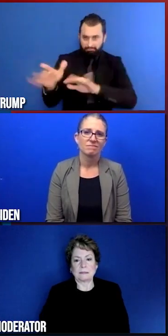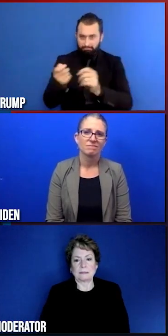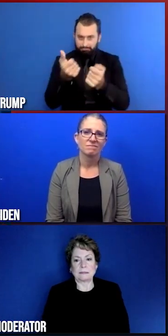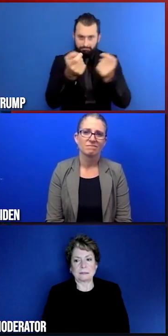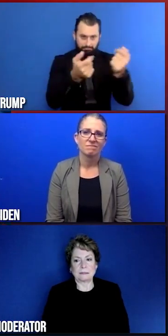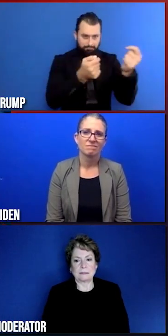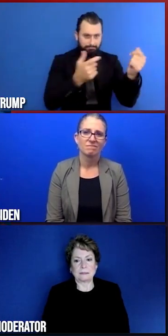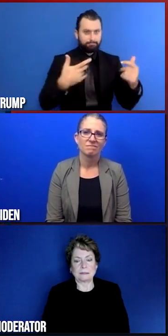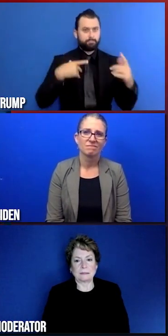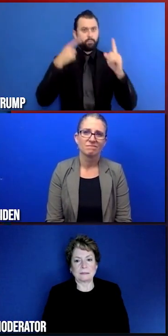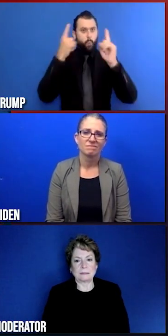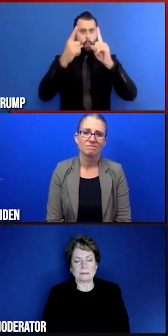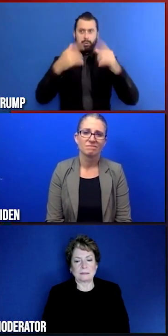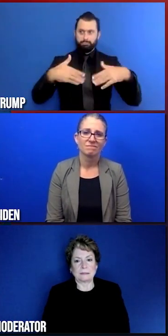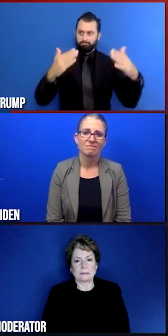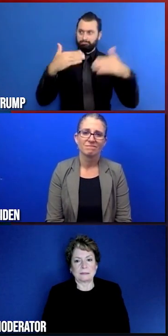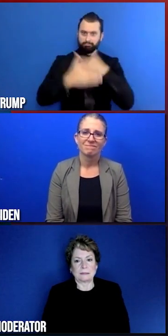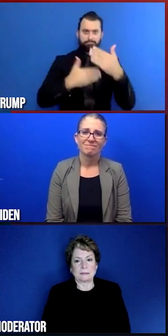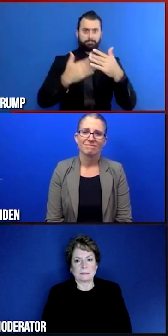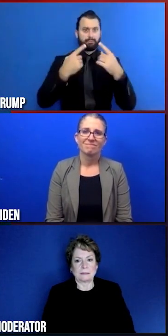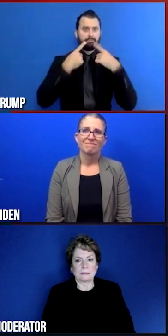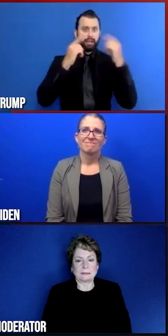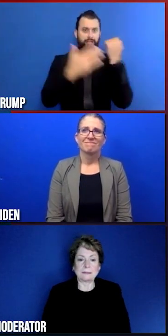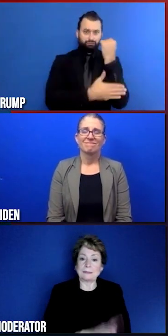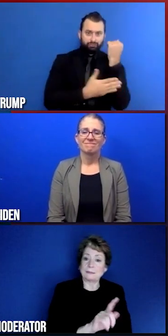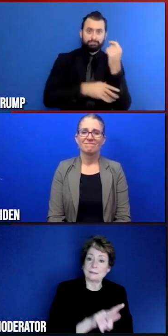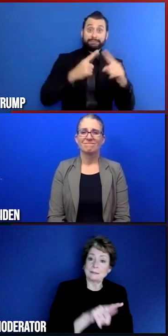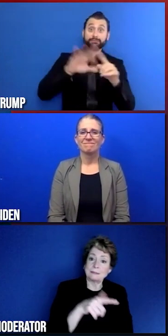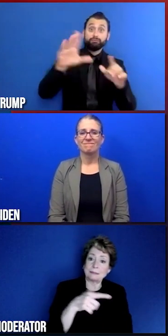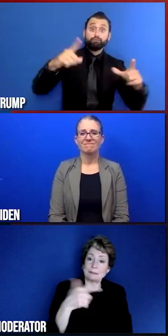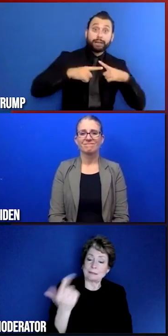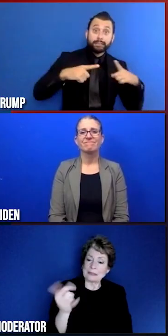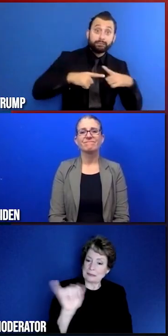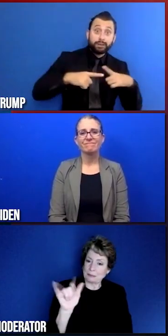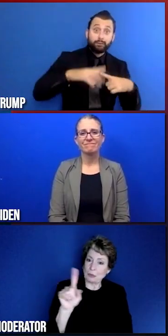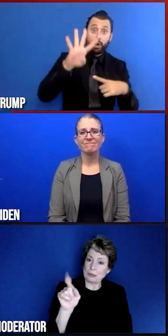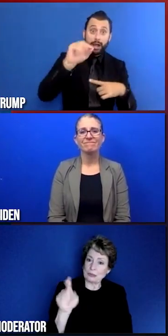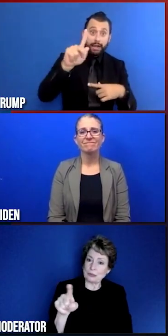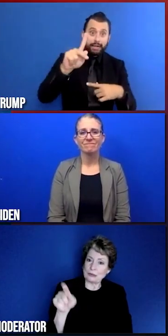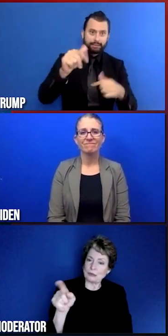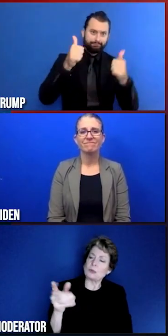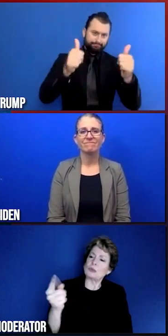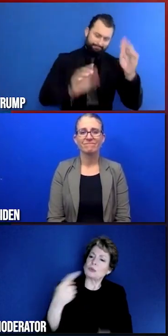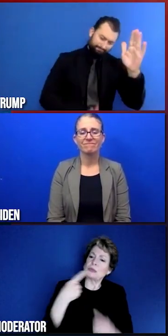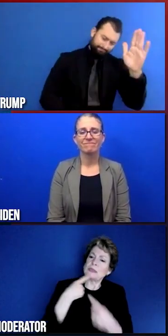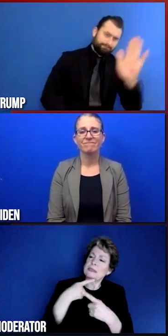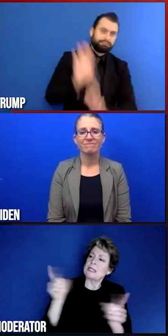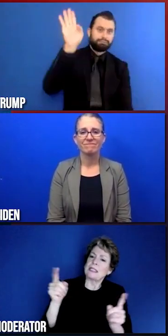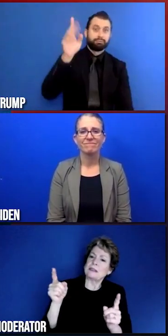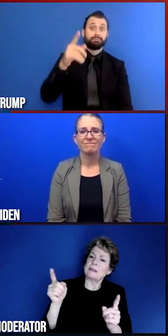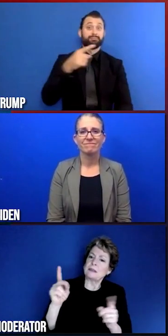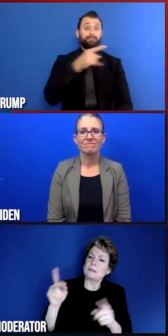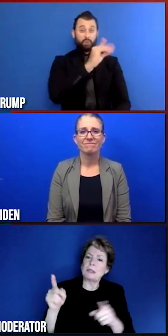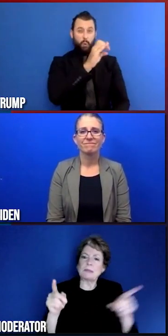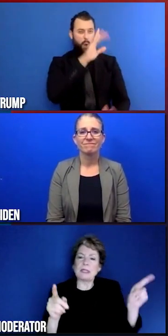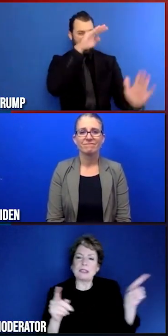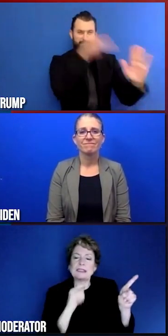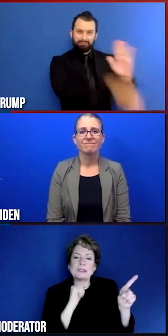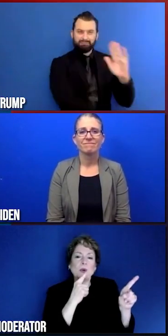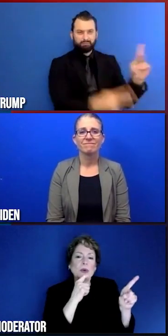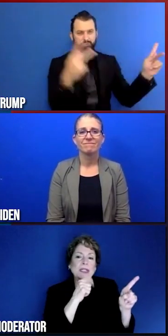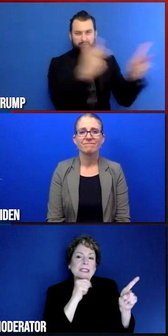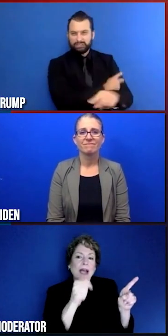Vice President Biden, same question to you. What will you say during your inaugural address to Americans who did not vote for you? I will